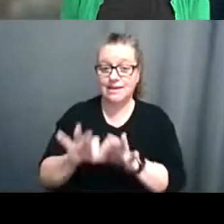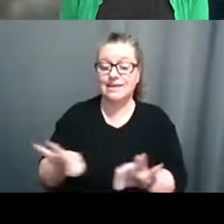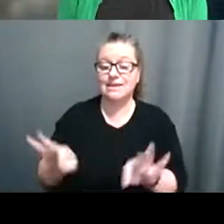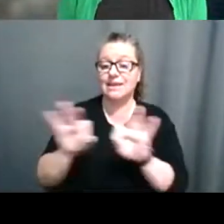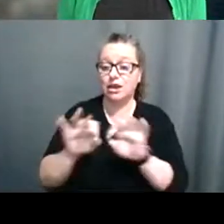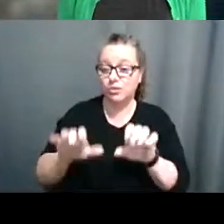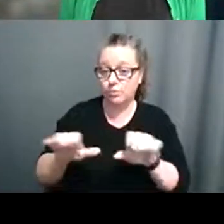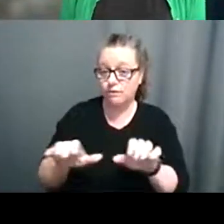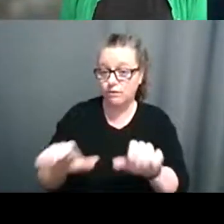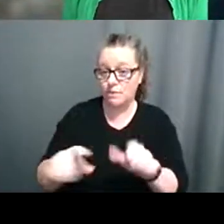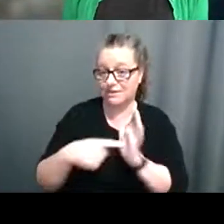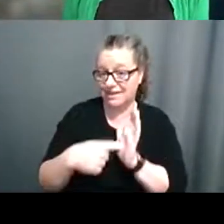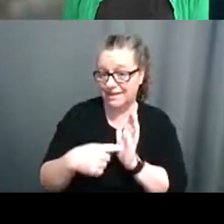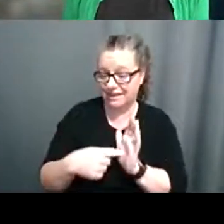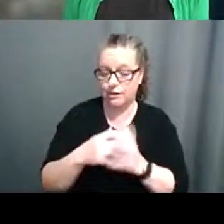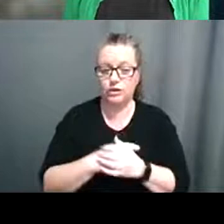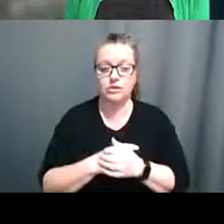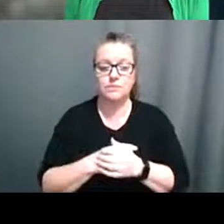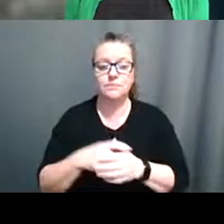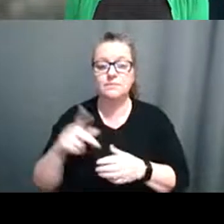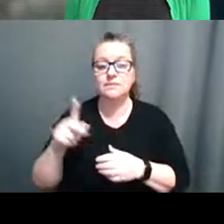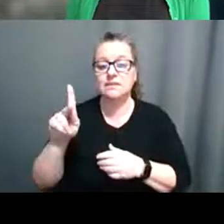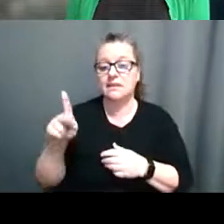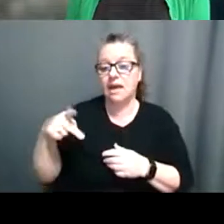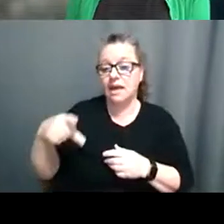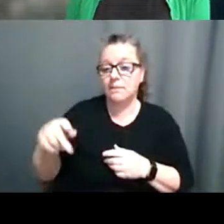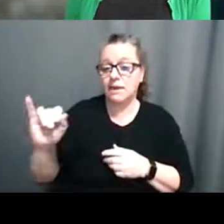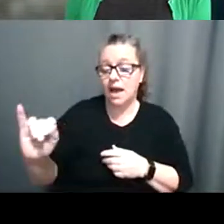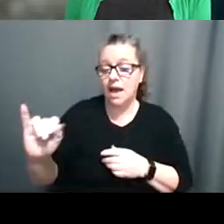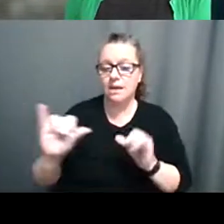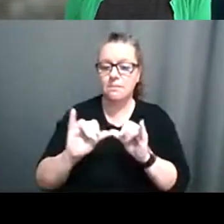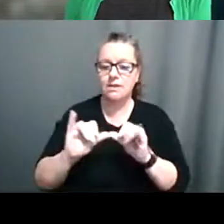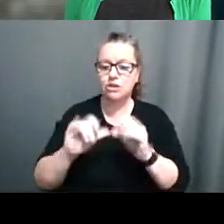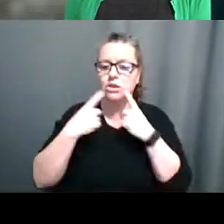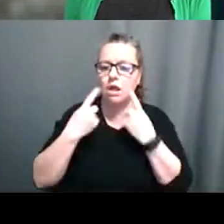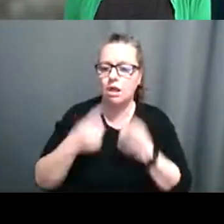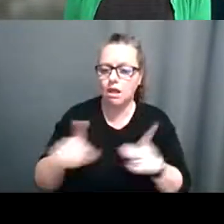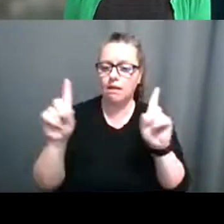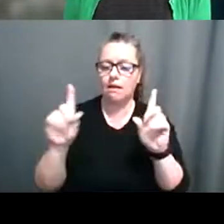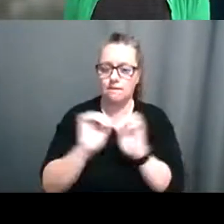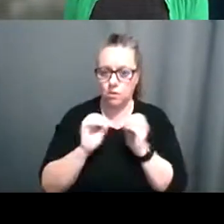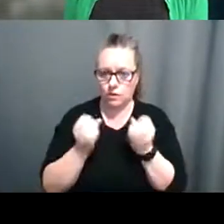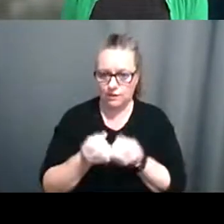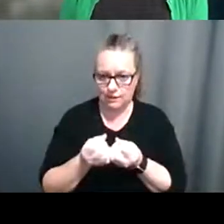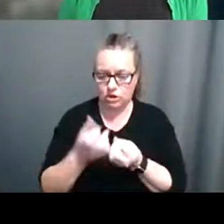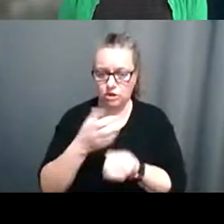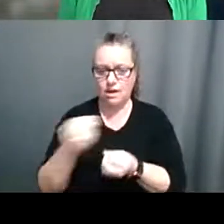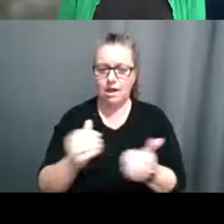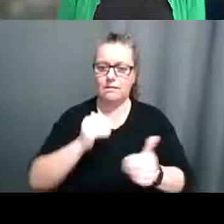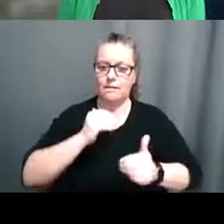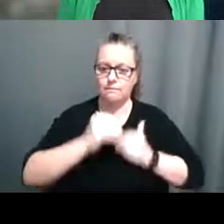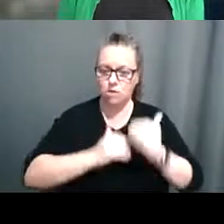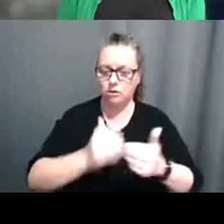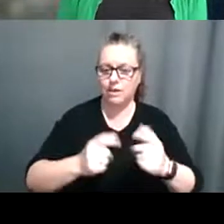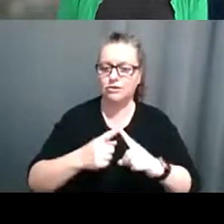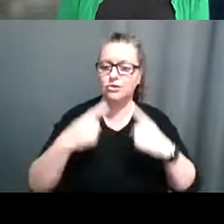indicators. KPIs are a way of measuring the effectiveness of an organization and its progress towards